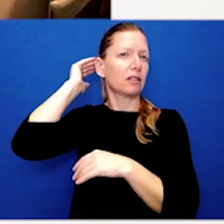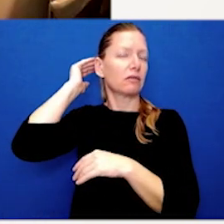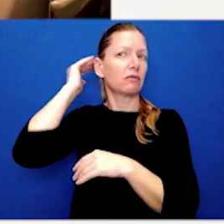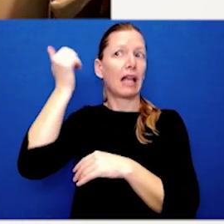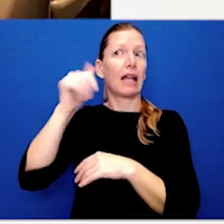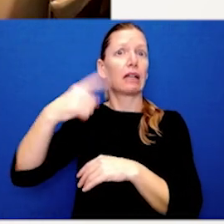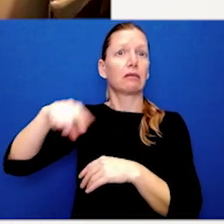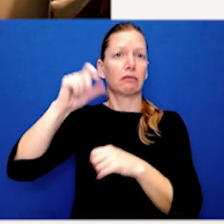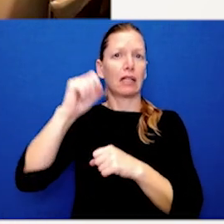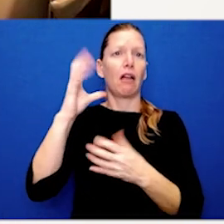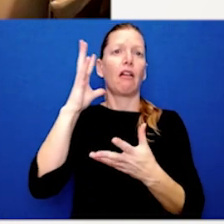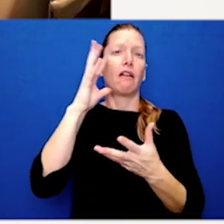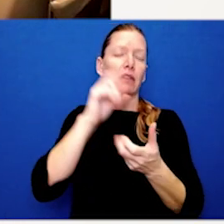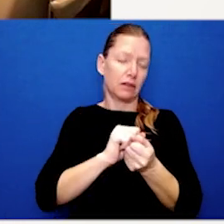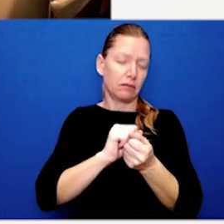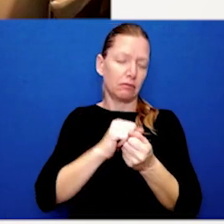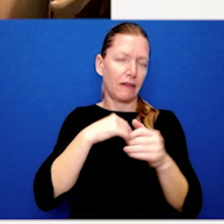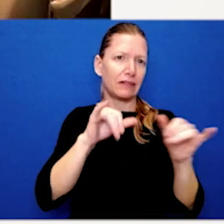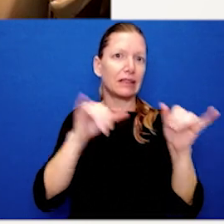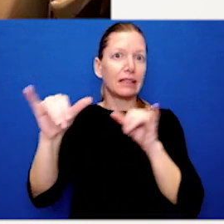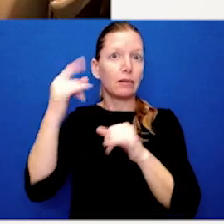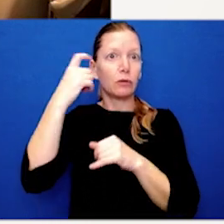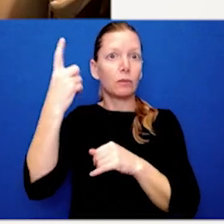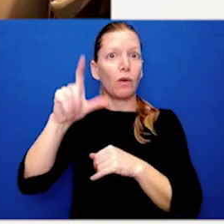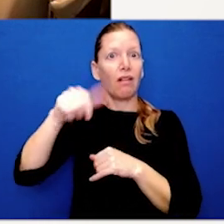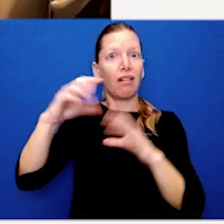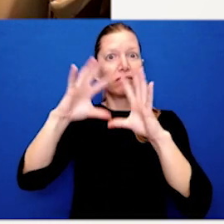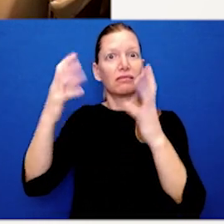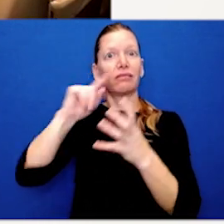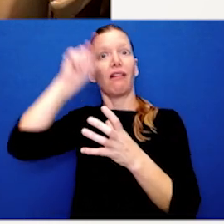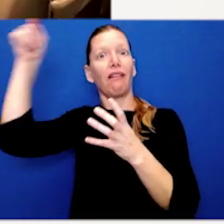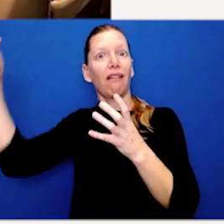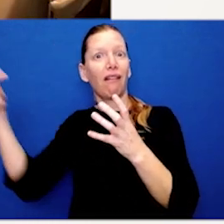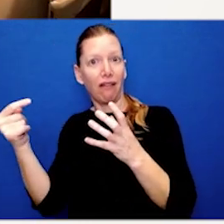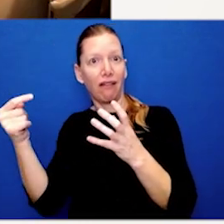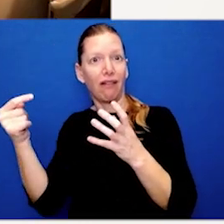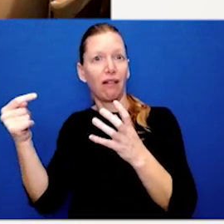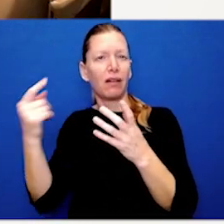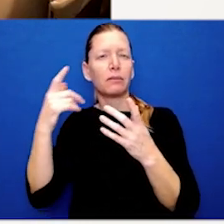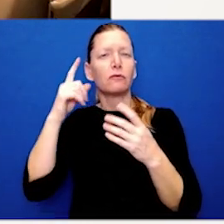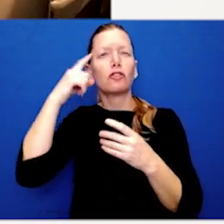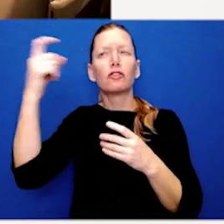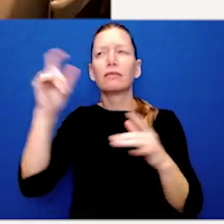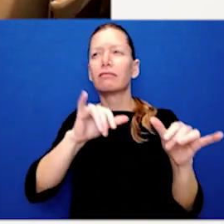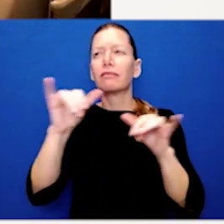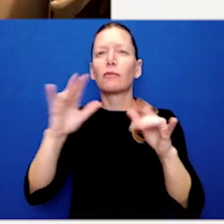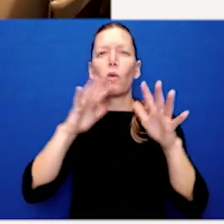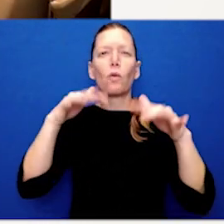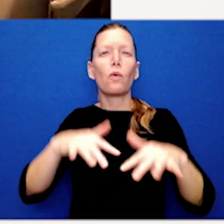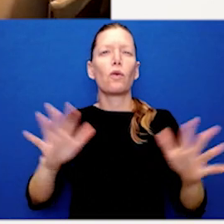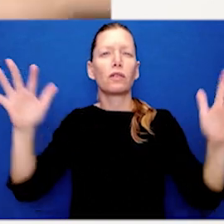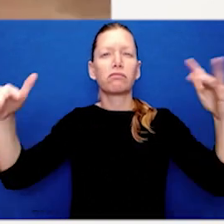for any one of us to fall asleep and have the same dream as someone on the other side of the world, right? That dreams are